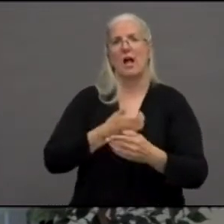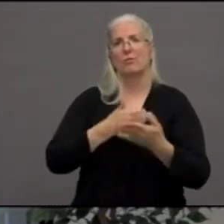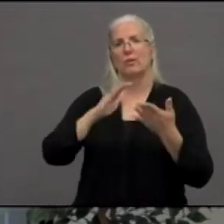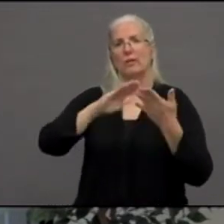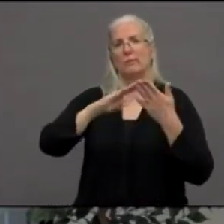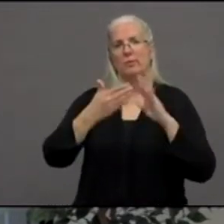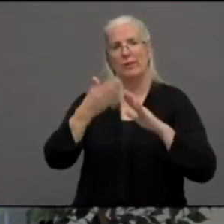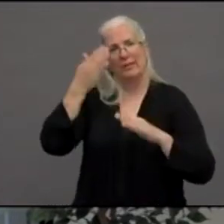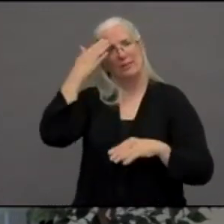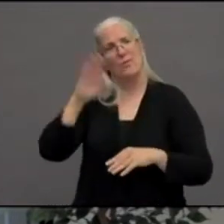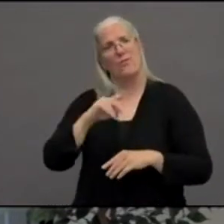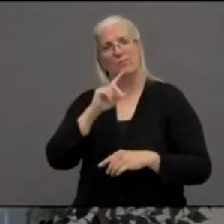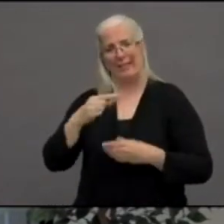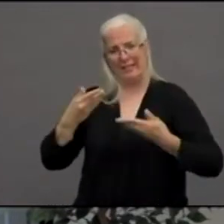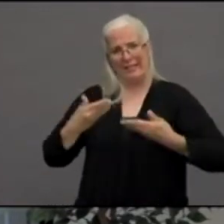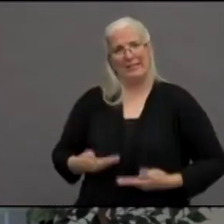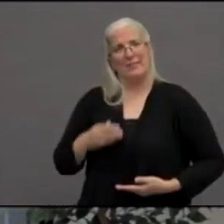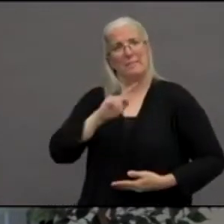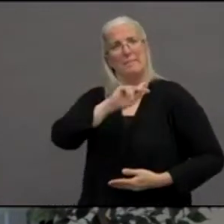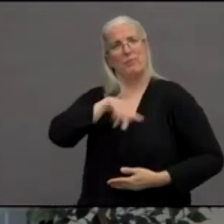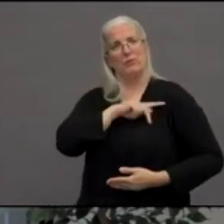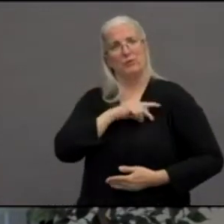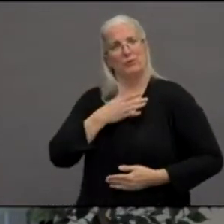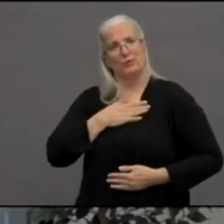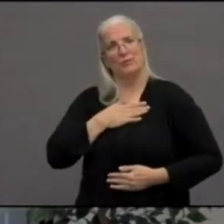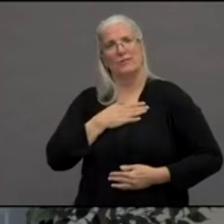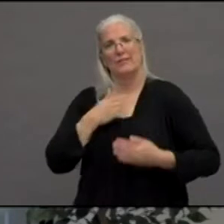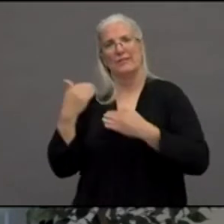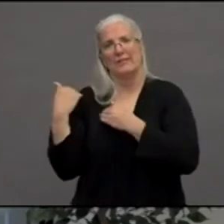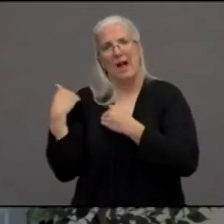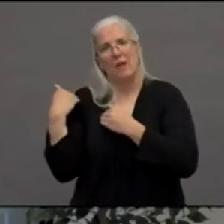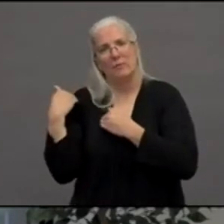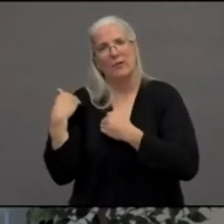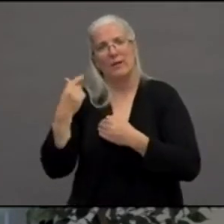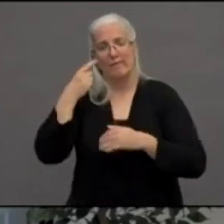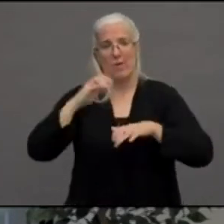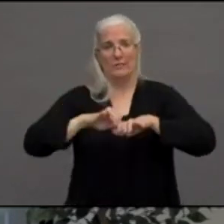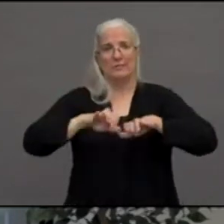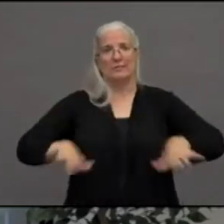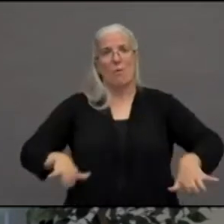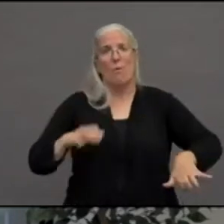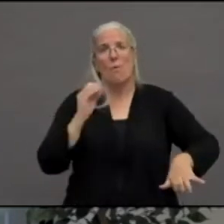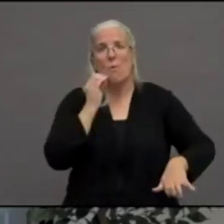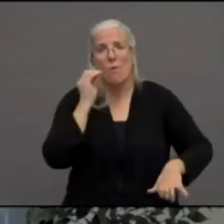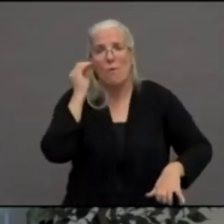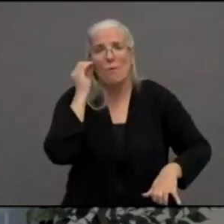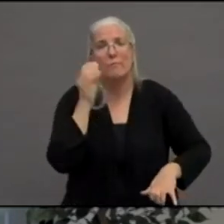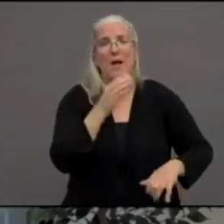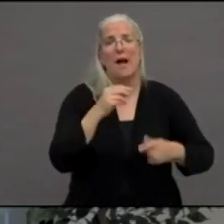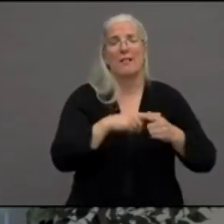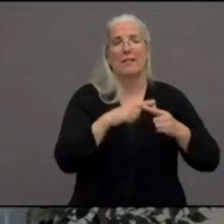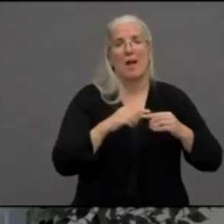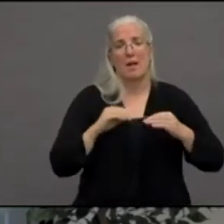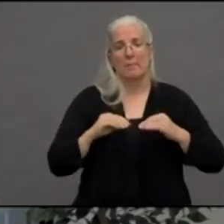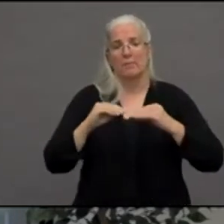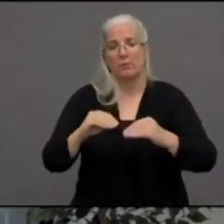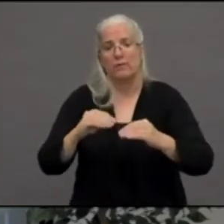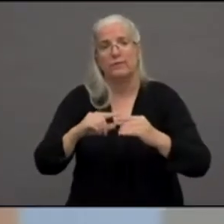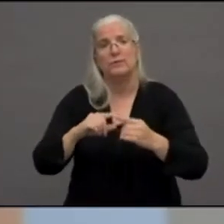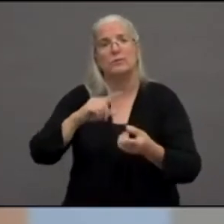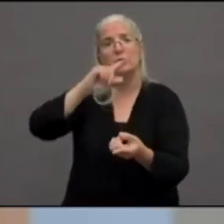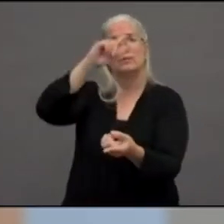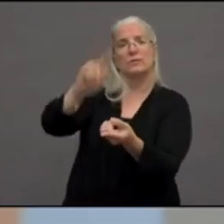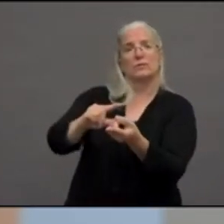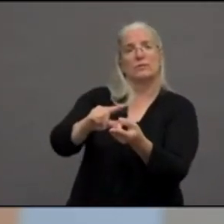responsibility, because we went from a SIP, the shelter-in-place kind of model, to transitioning into the risk reduction, and